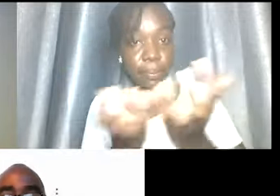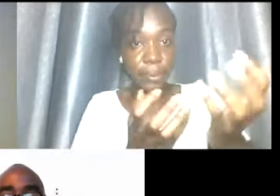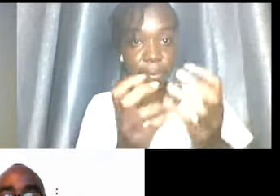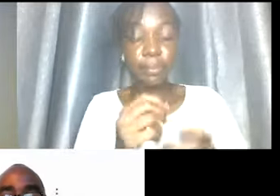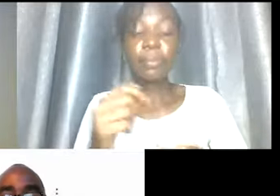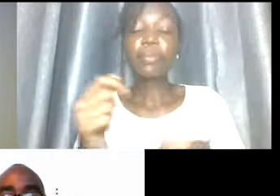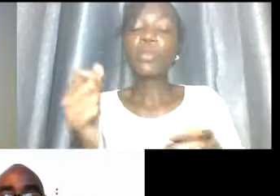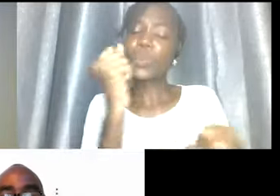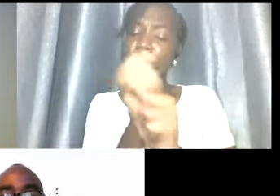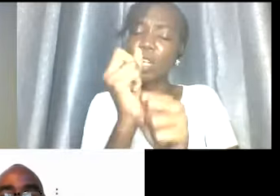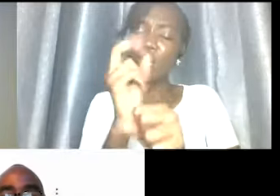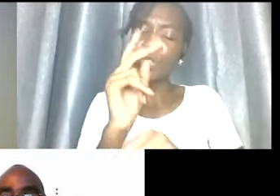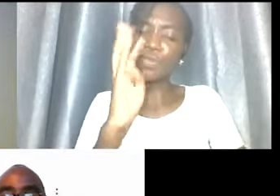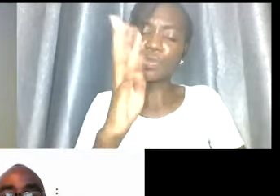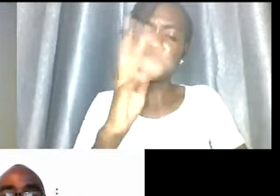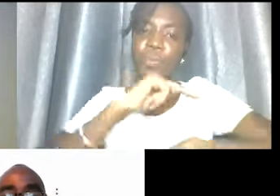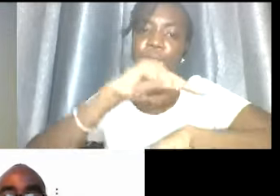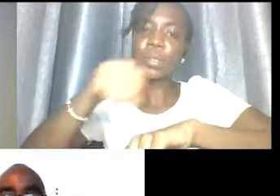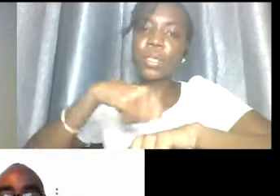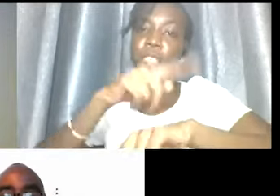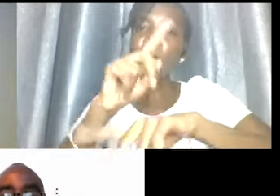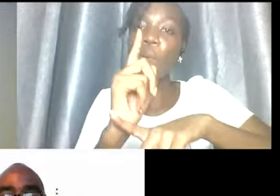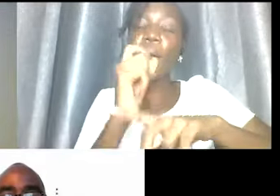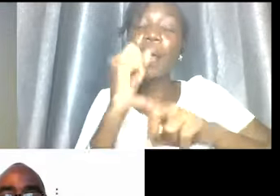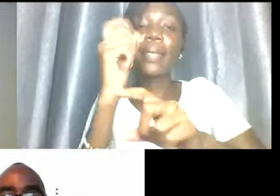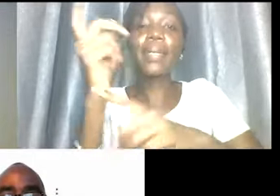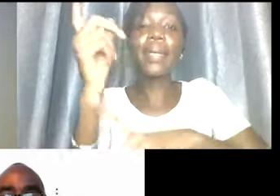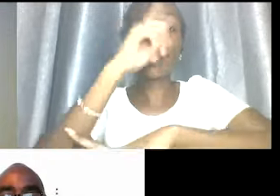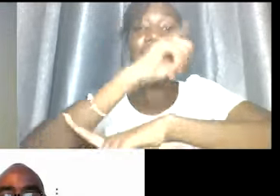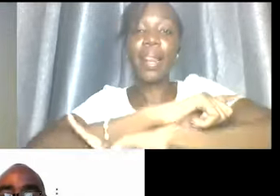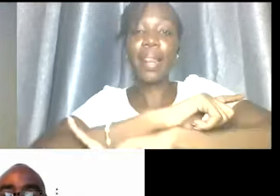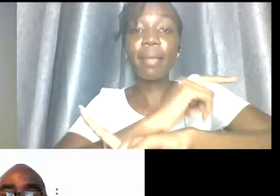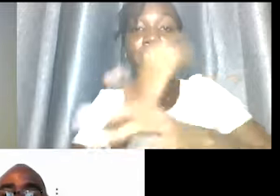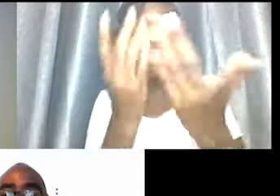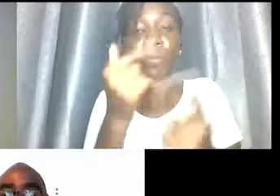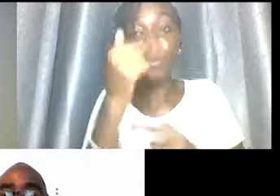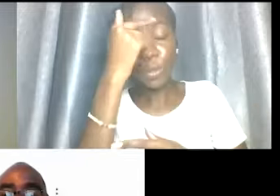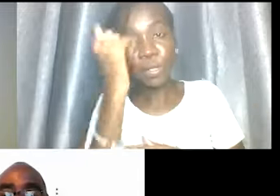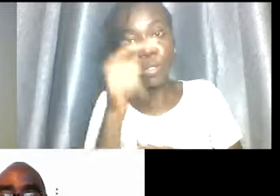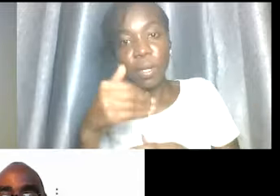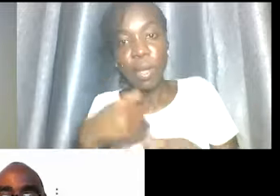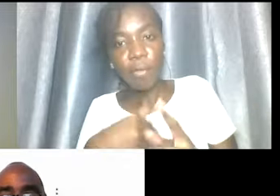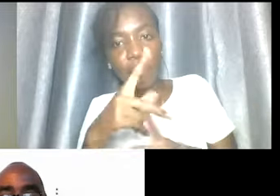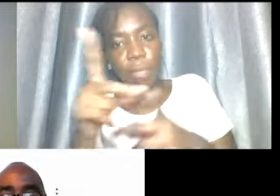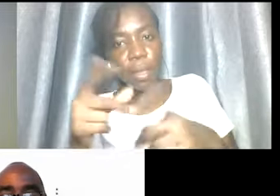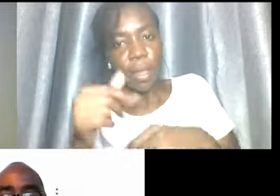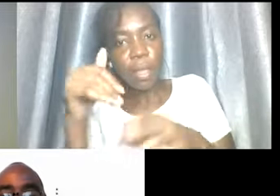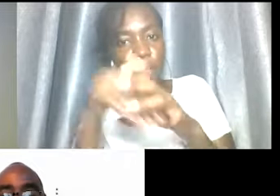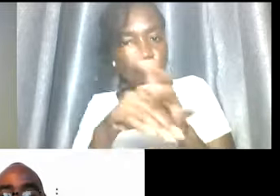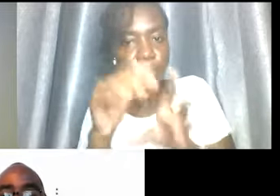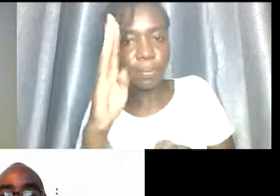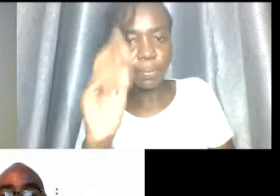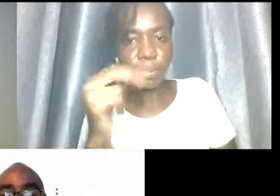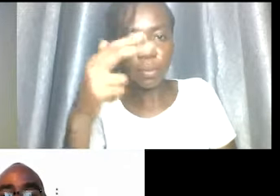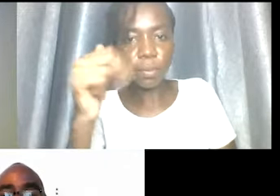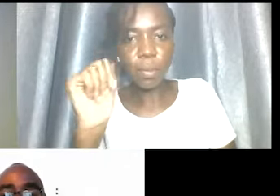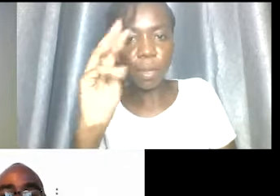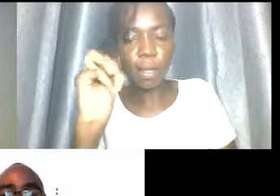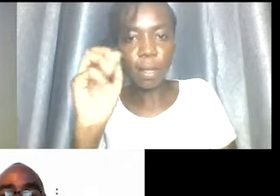Simply because you have an associate who's in the Bahamas. So when you're in East Africa and you're sleeping